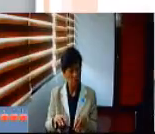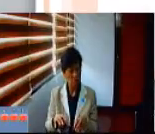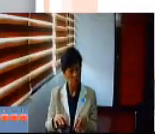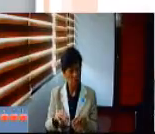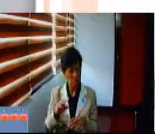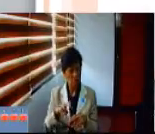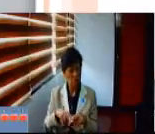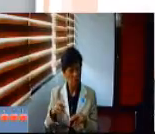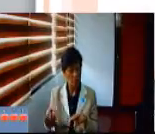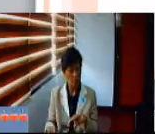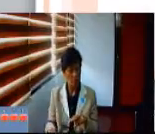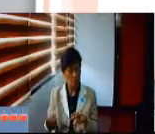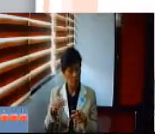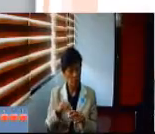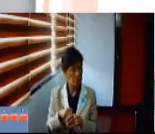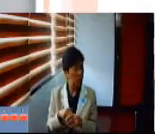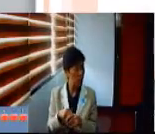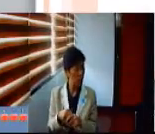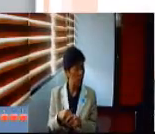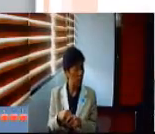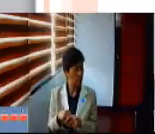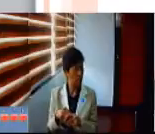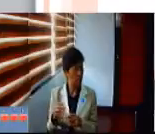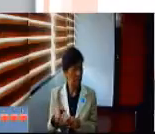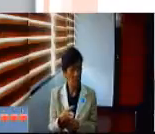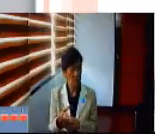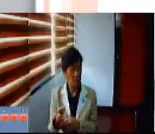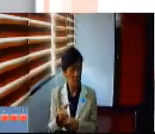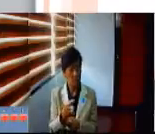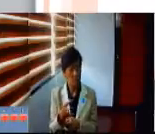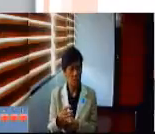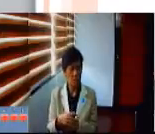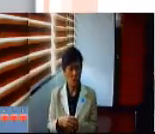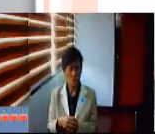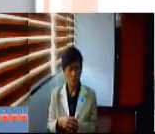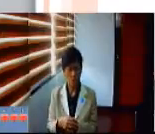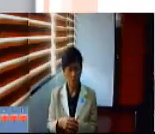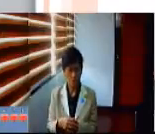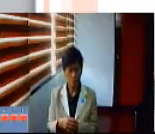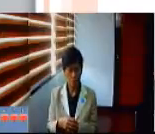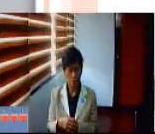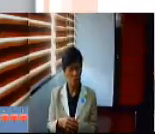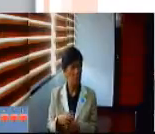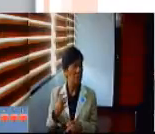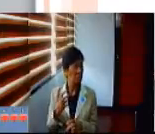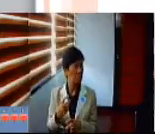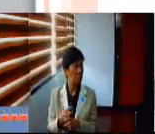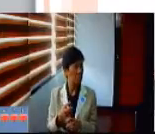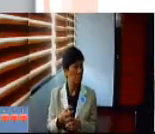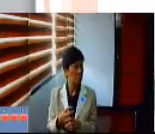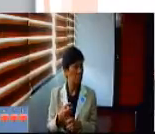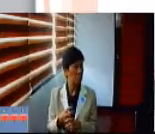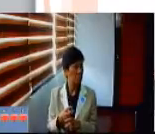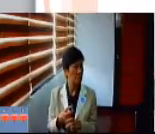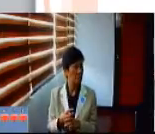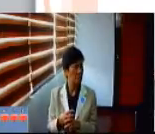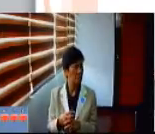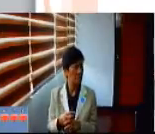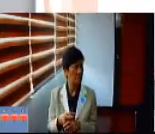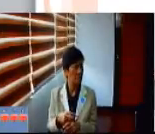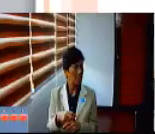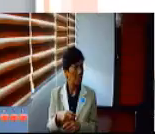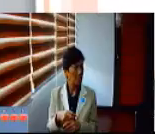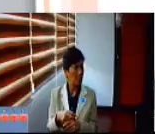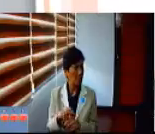in stocks of fish. It's kind of difficult that way. We need more models,